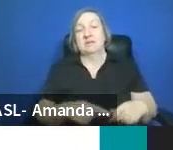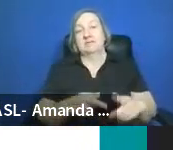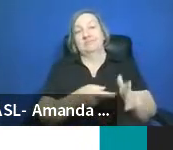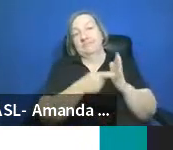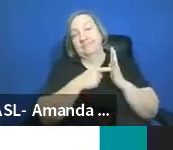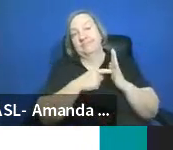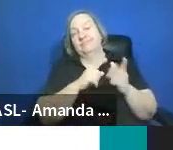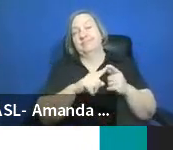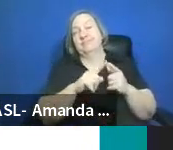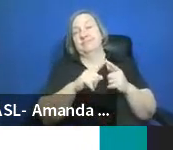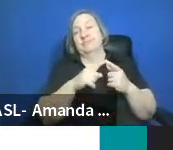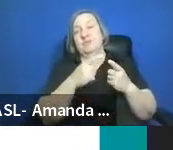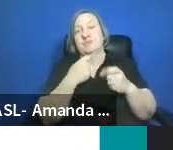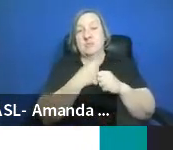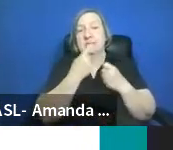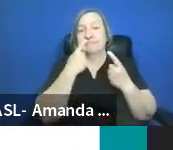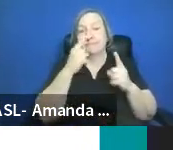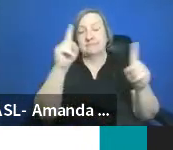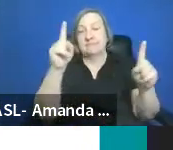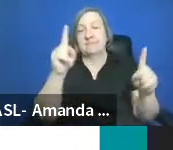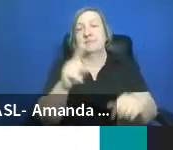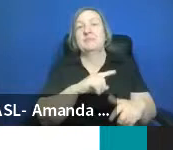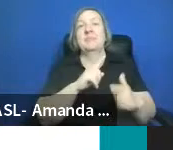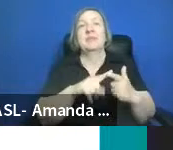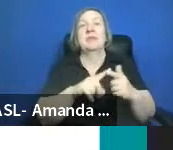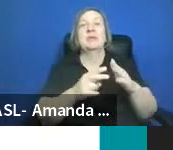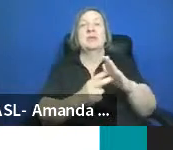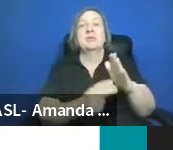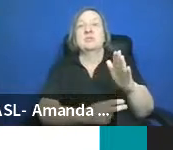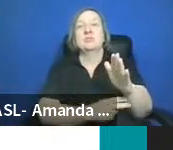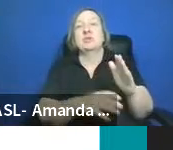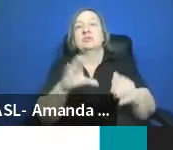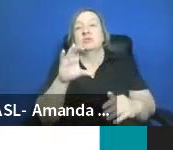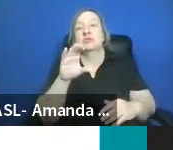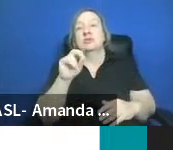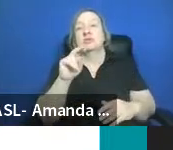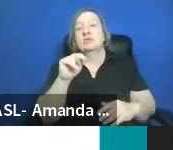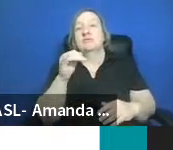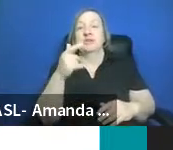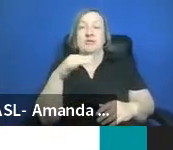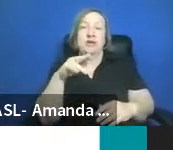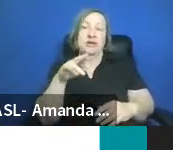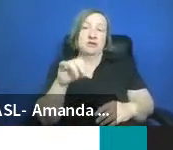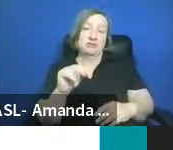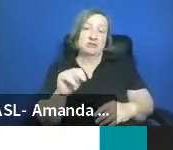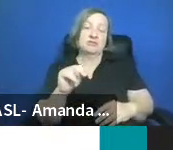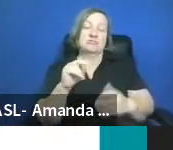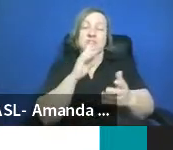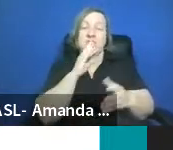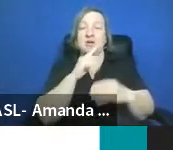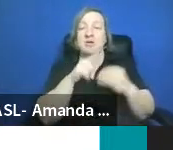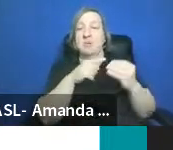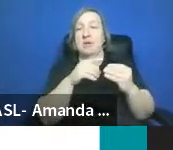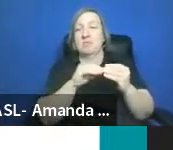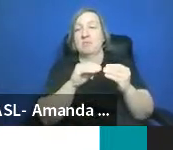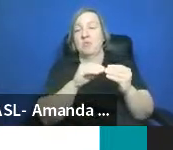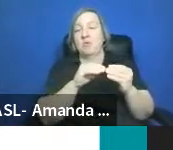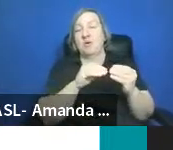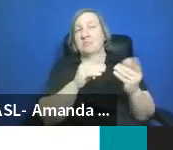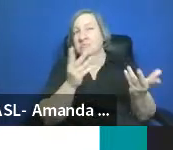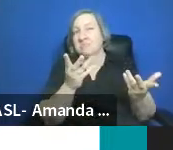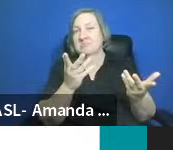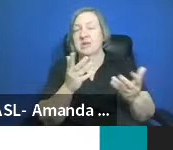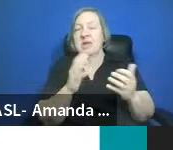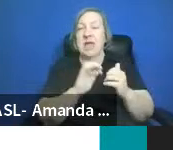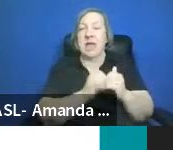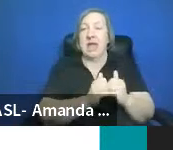threading the needle, so to say. And then bridge configuration, looking at discussing that more in detail towards August. So how